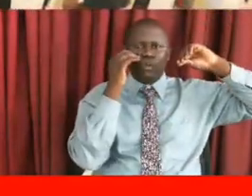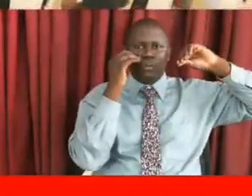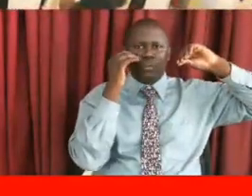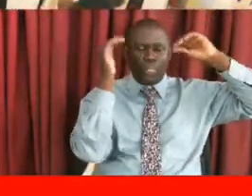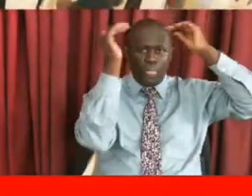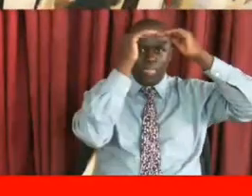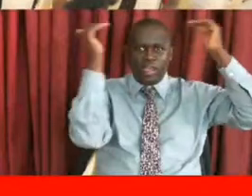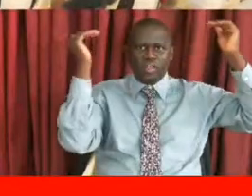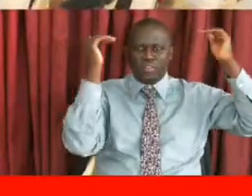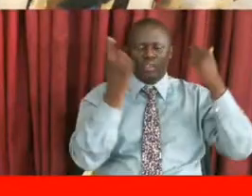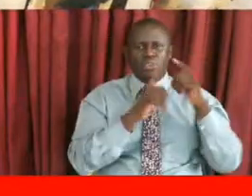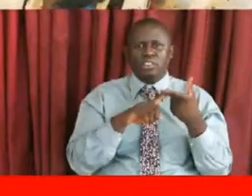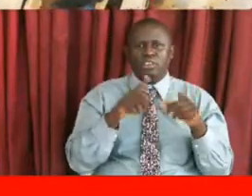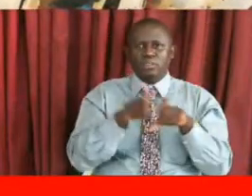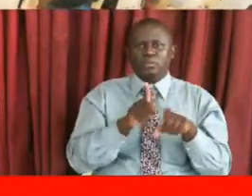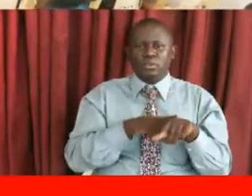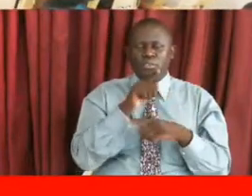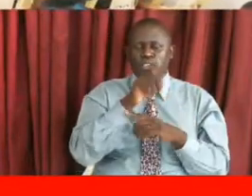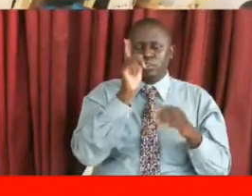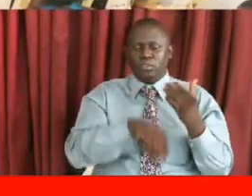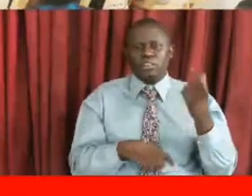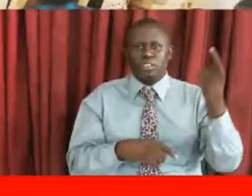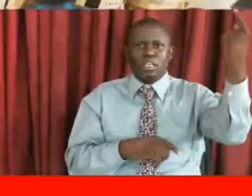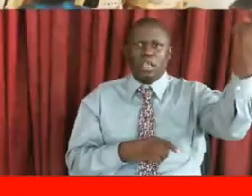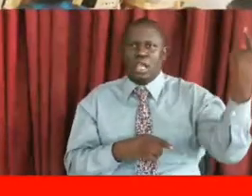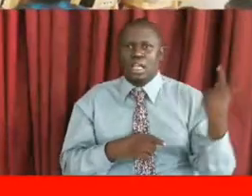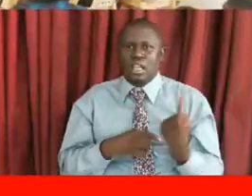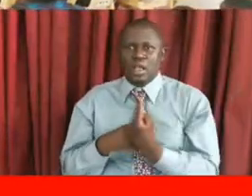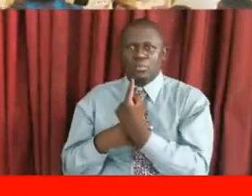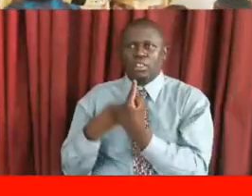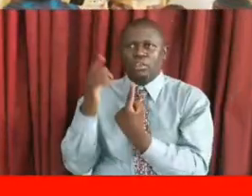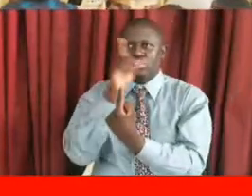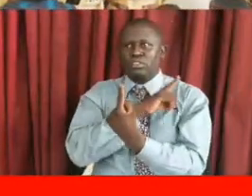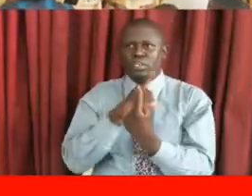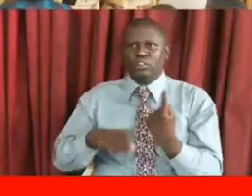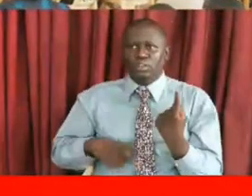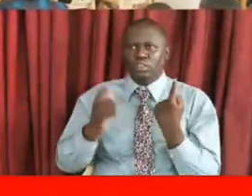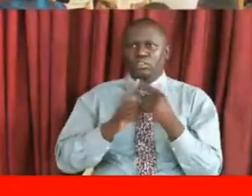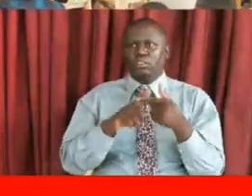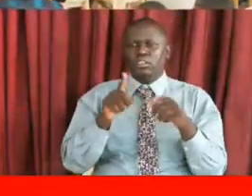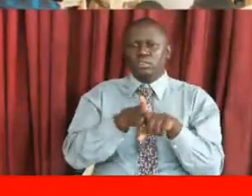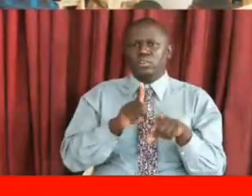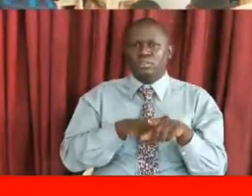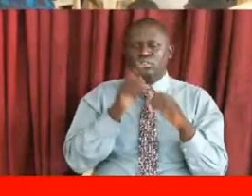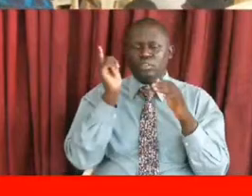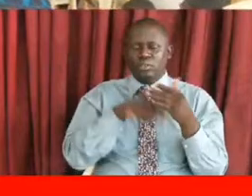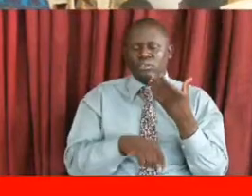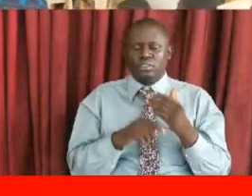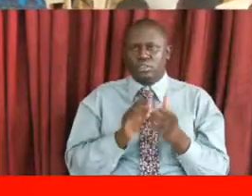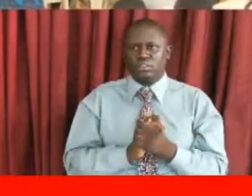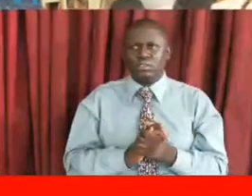seal it is the coming of the Lord but it is also the going of the